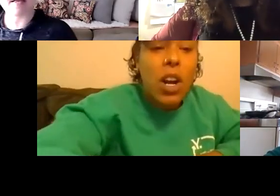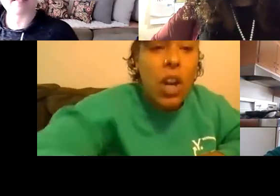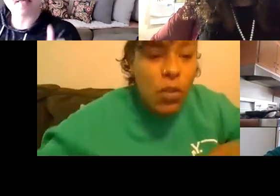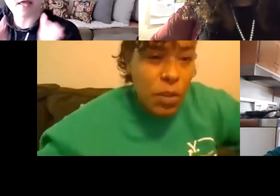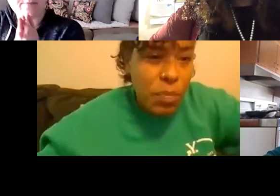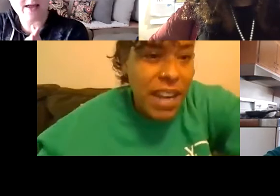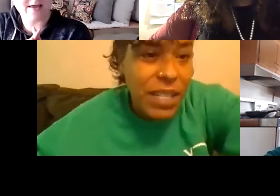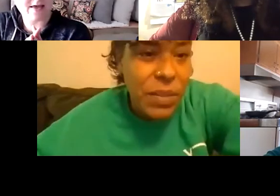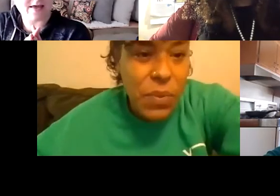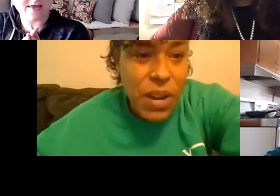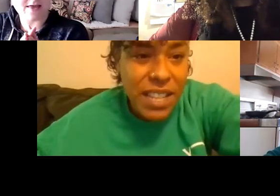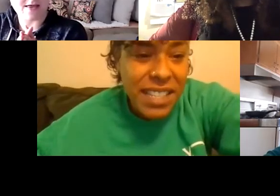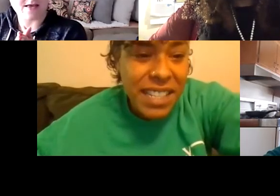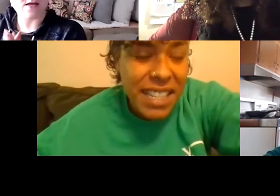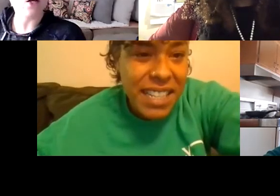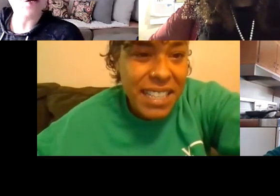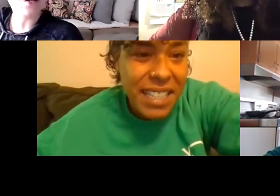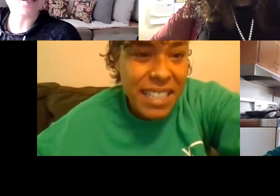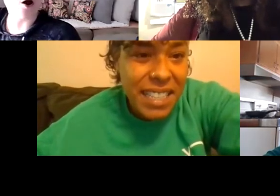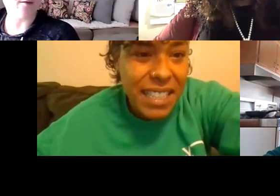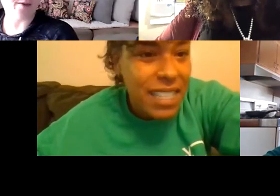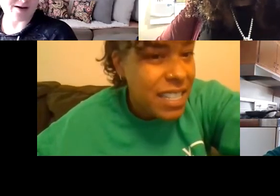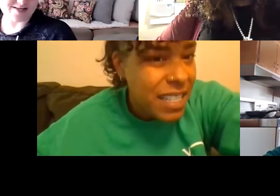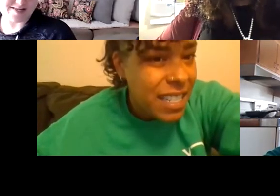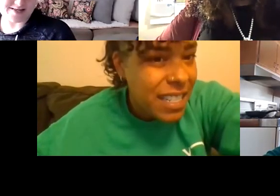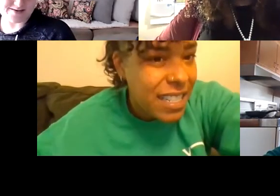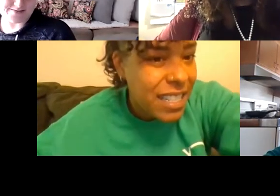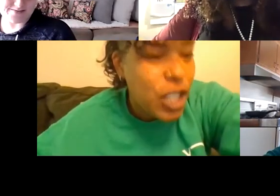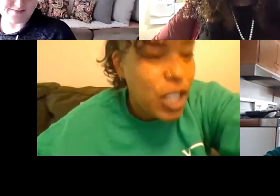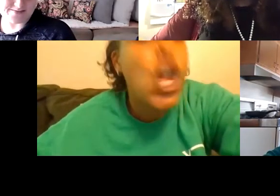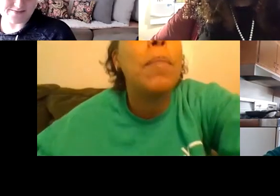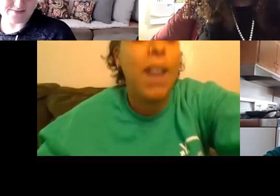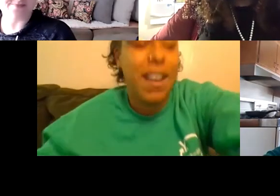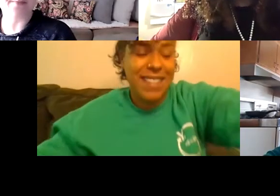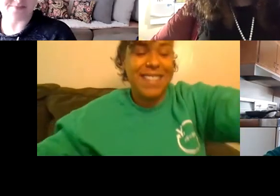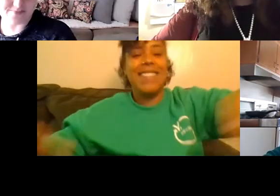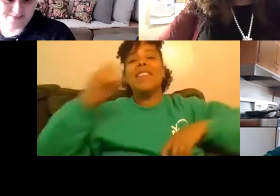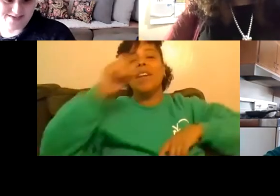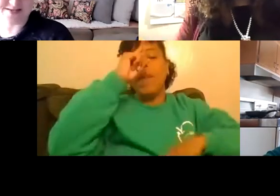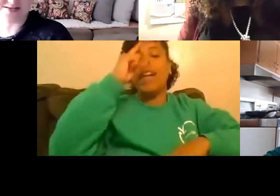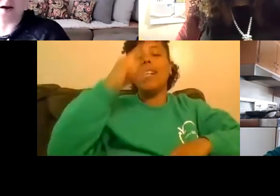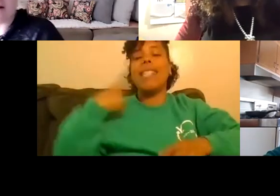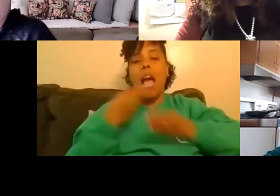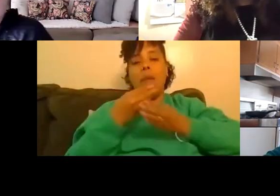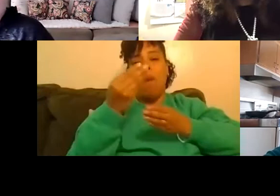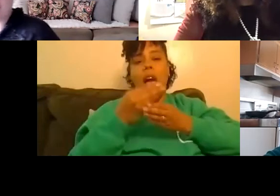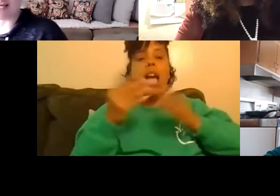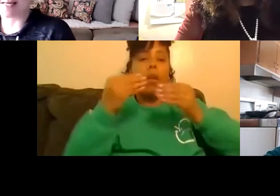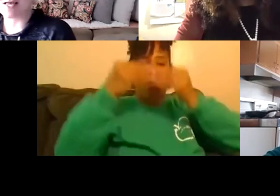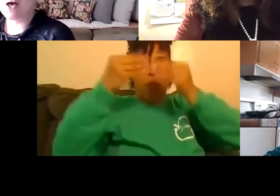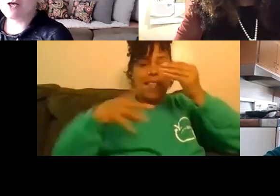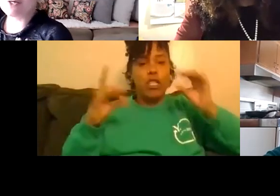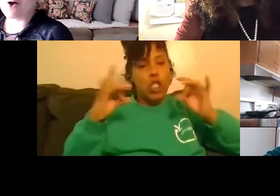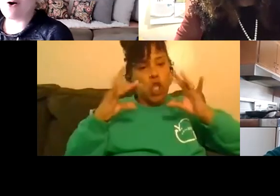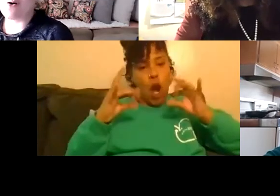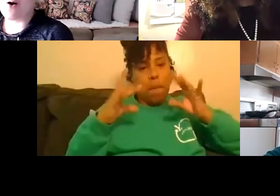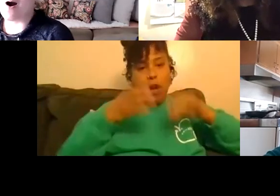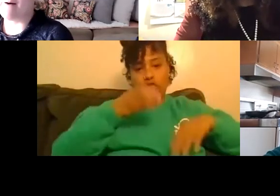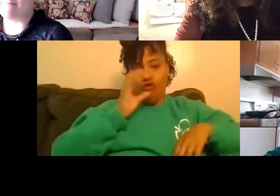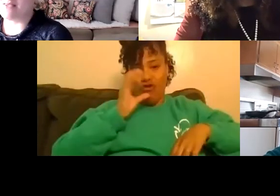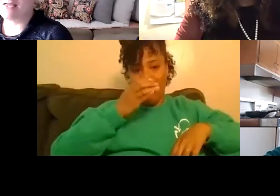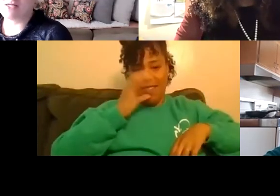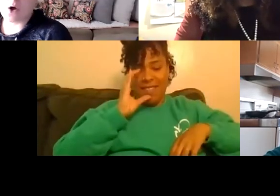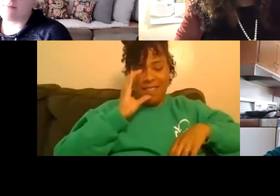said to me, Overpriced what, Jessica? Starbucks. Starbucks. Starbucks drinks.